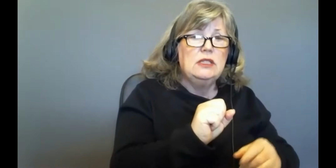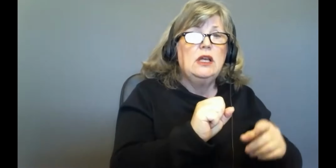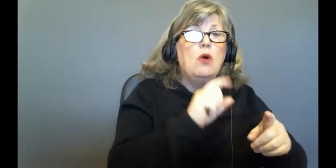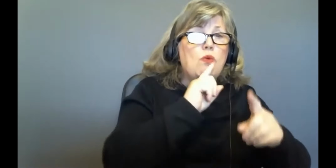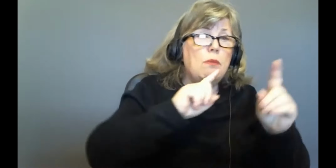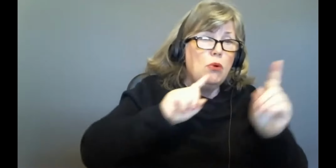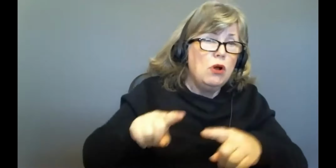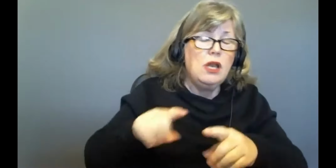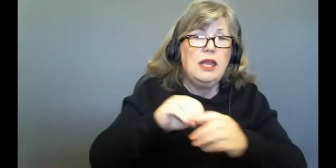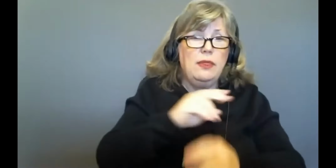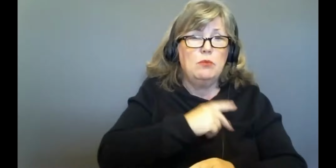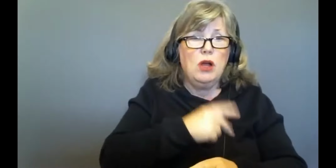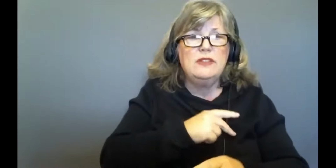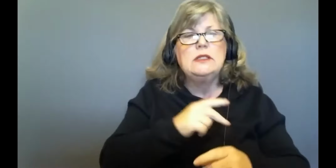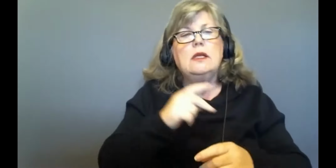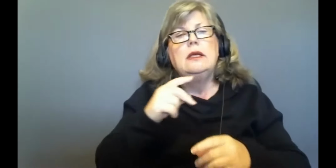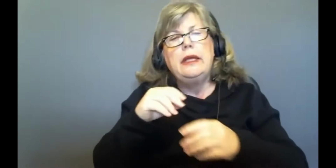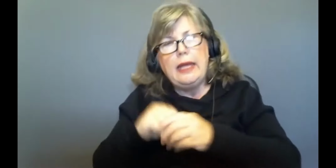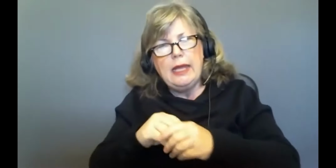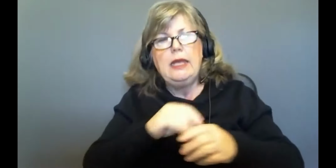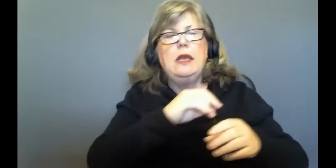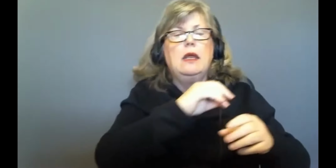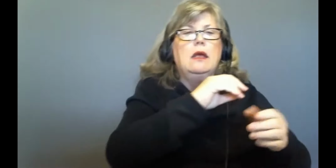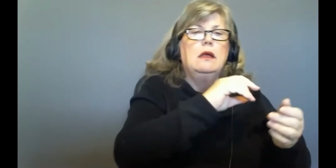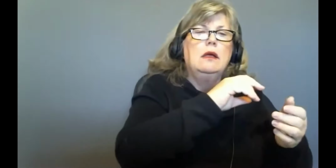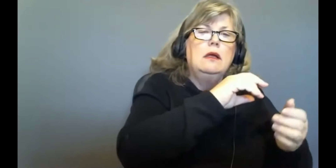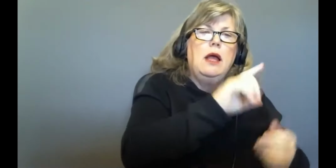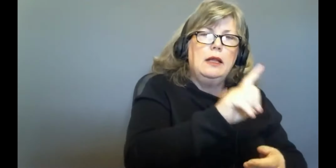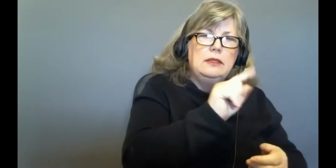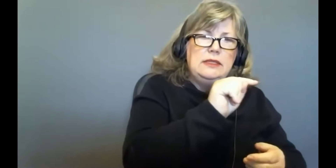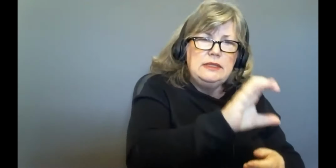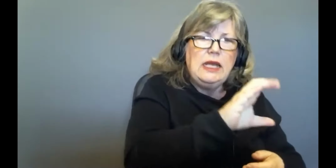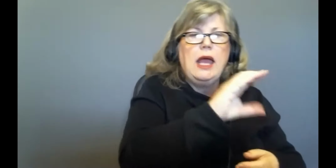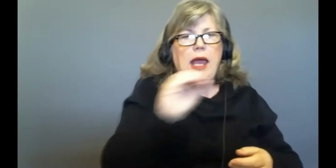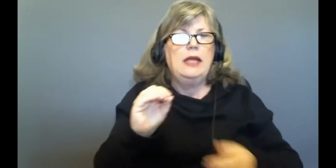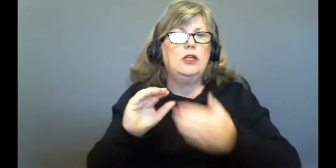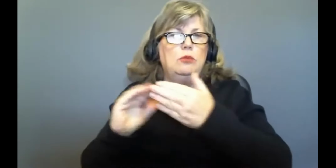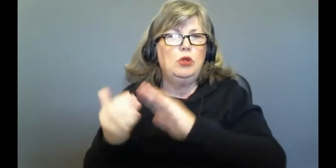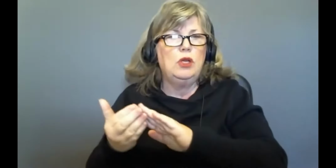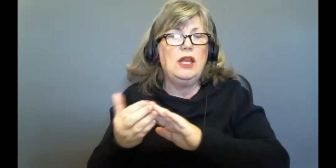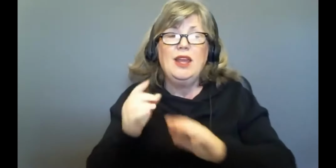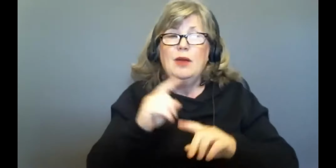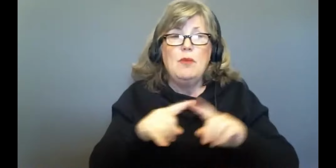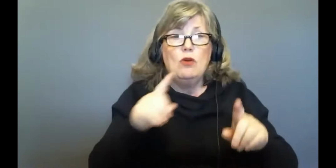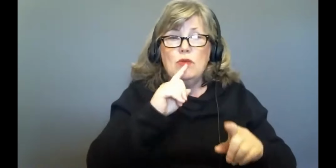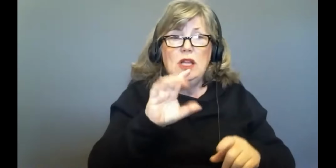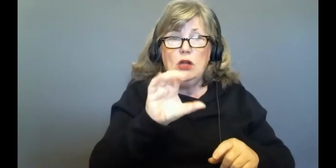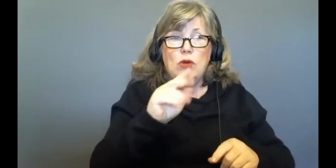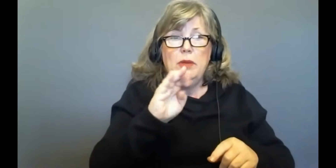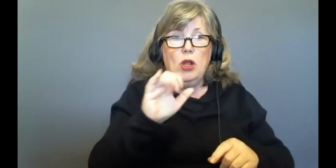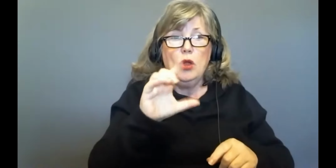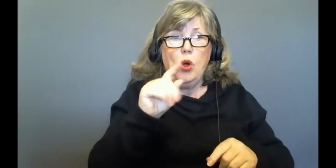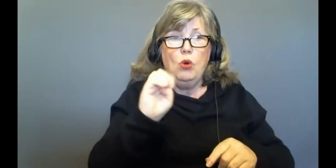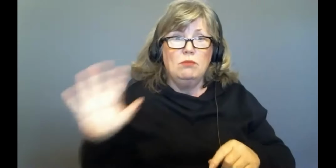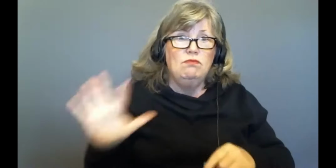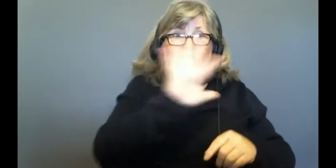in the community. So we don't have, beside the criminal code, we don't share any other legislation. So now we